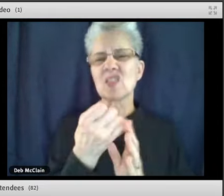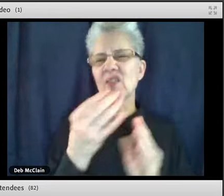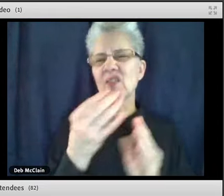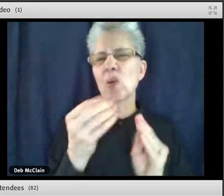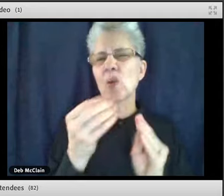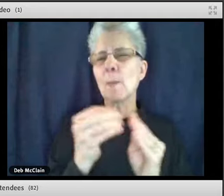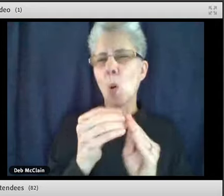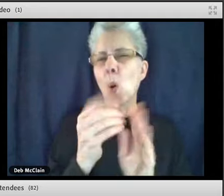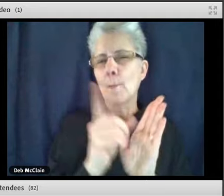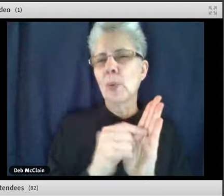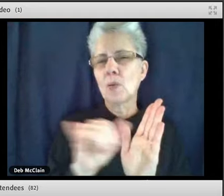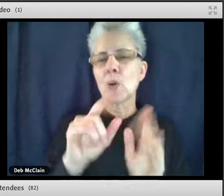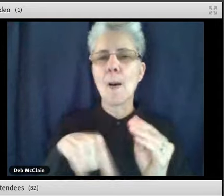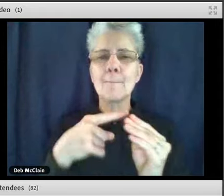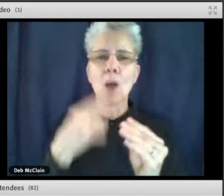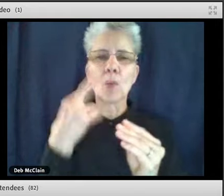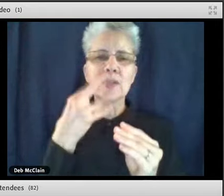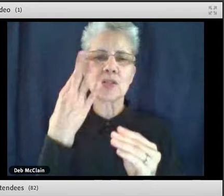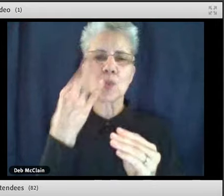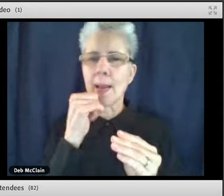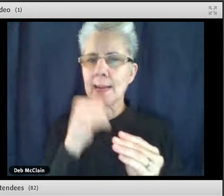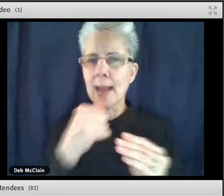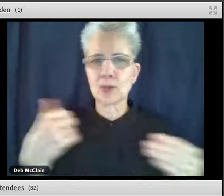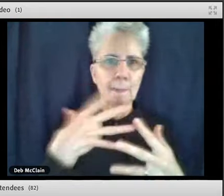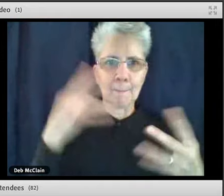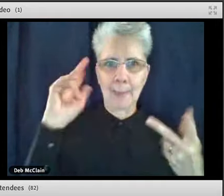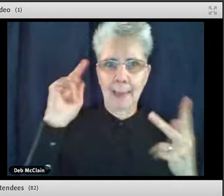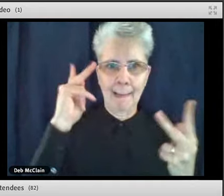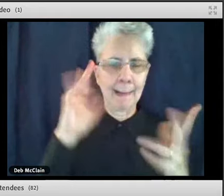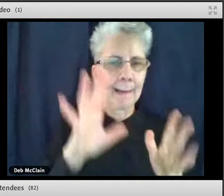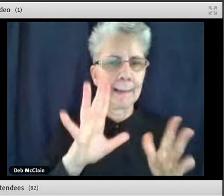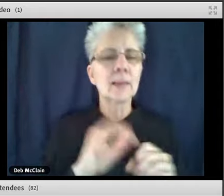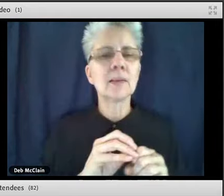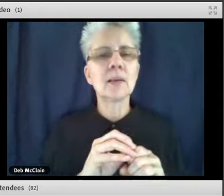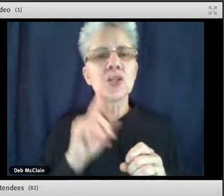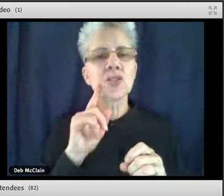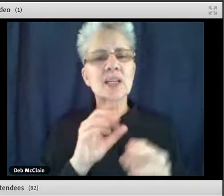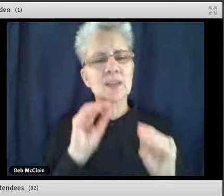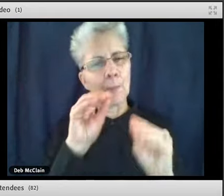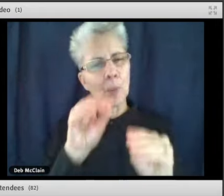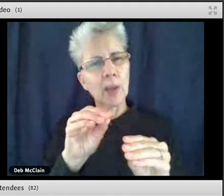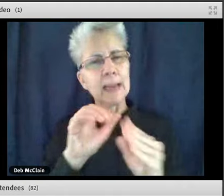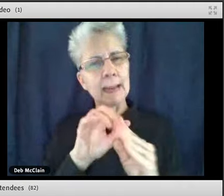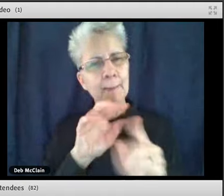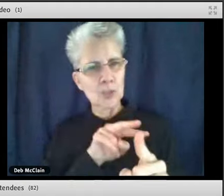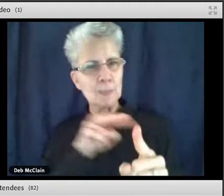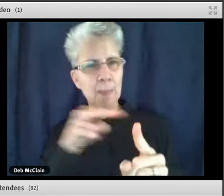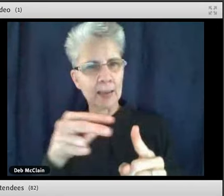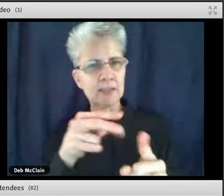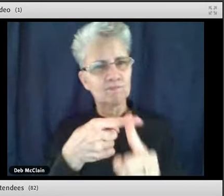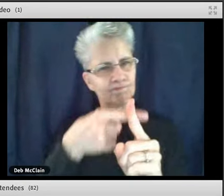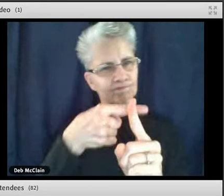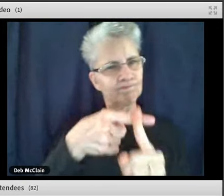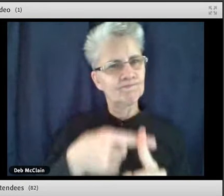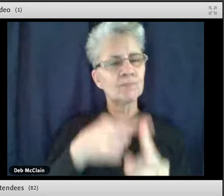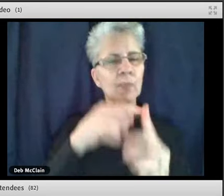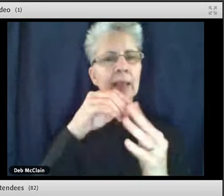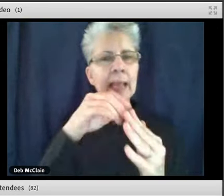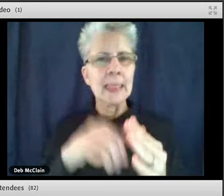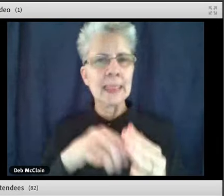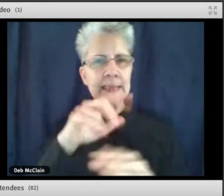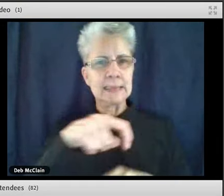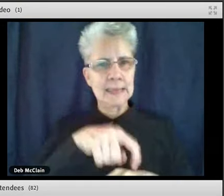of the let's see that they identified the genome that was responsible for coronavirus by January